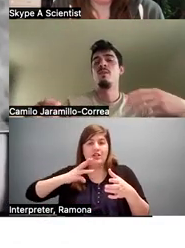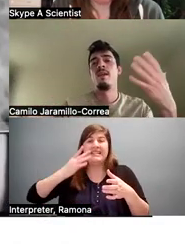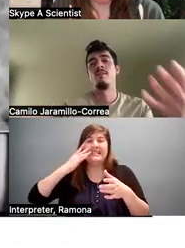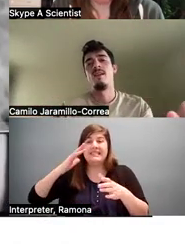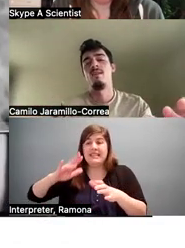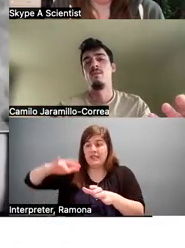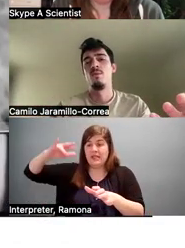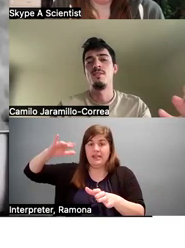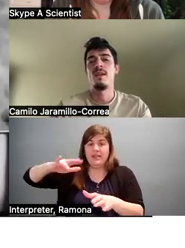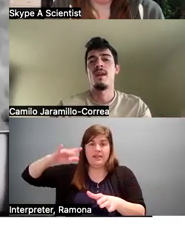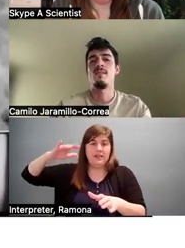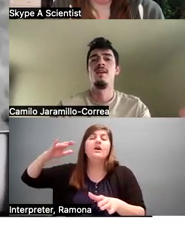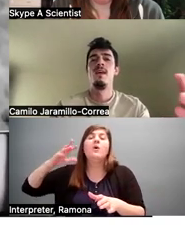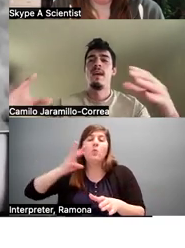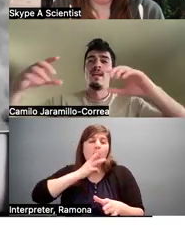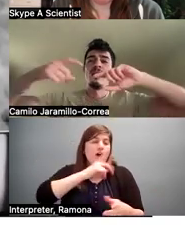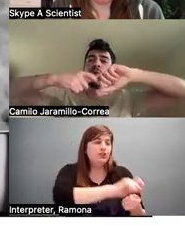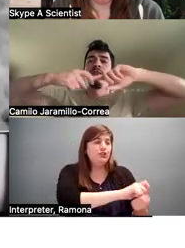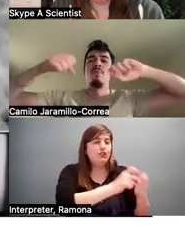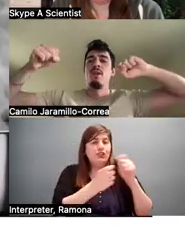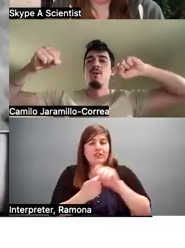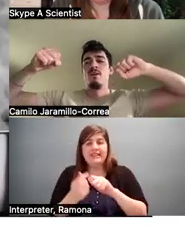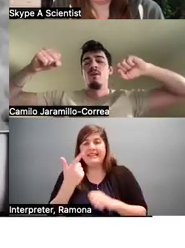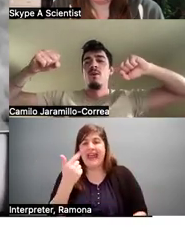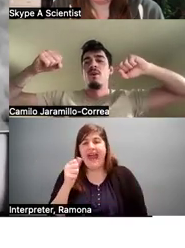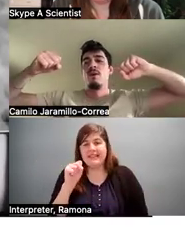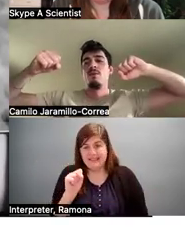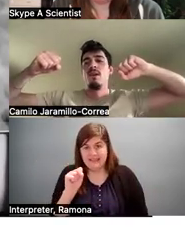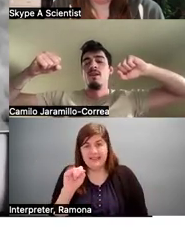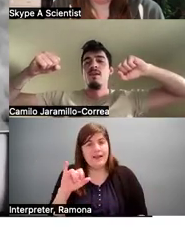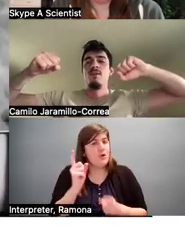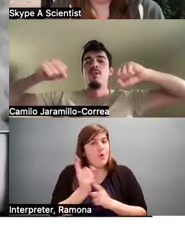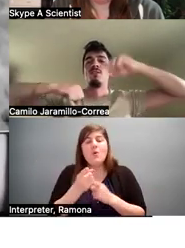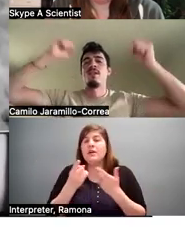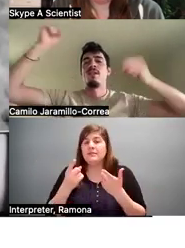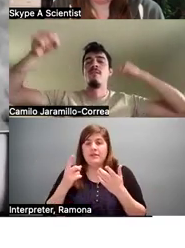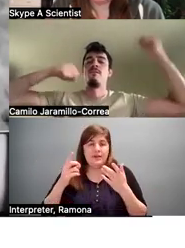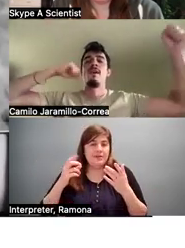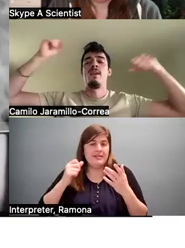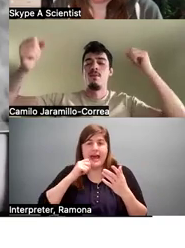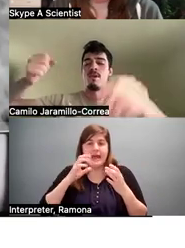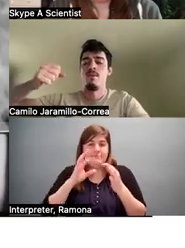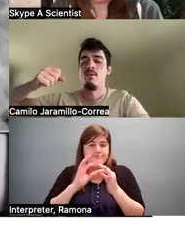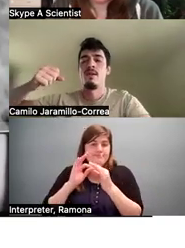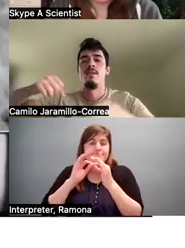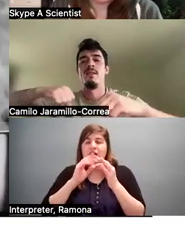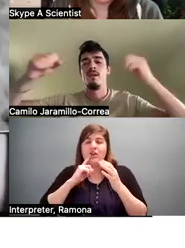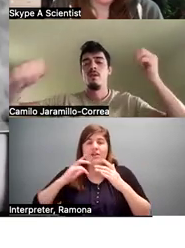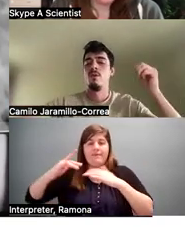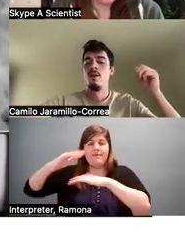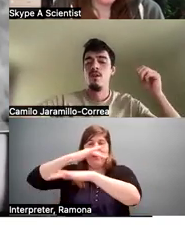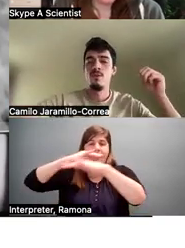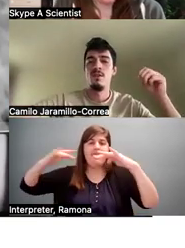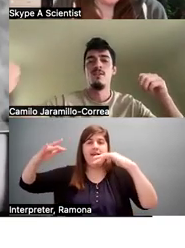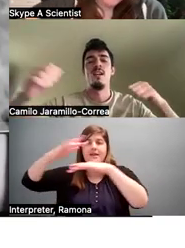turning to the next state, which is the gas. And at that point, the particles are no longer bound together. So they're just like kind of like flying around wherever they want. They can